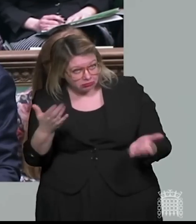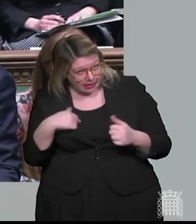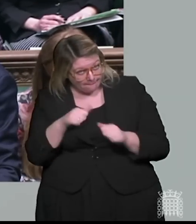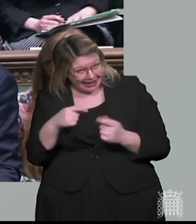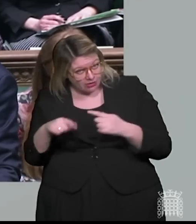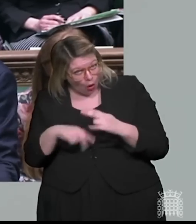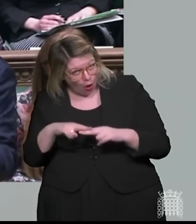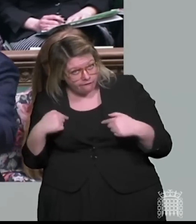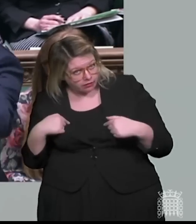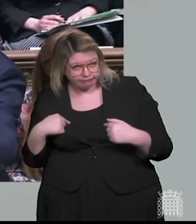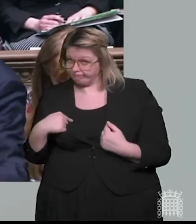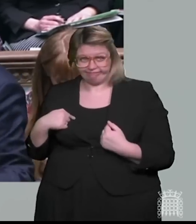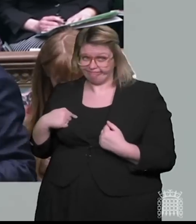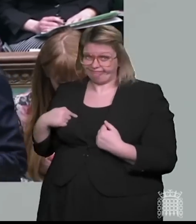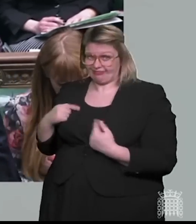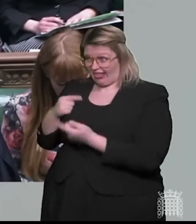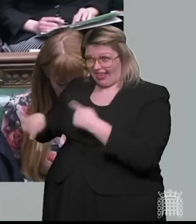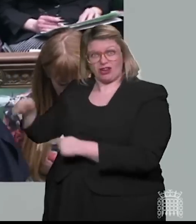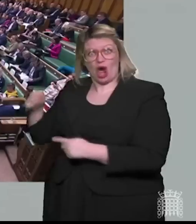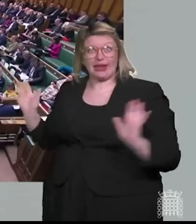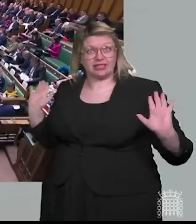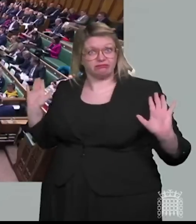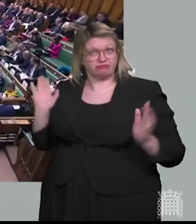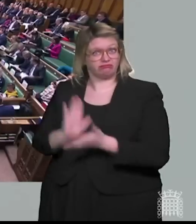answer is no, and they know it.